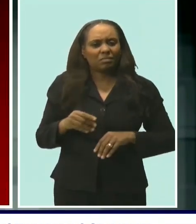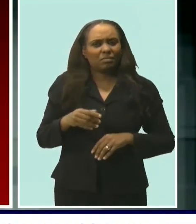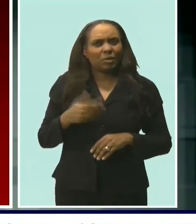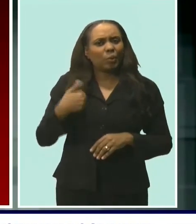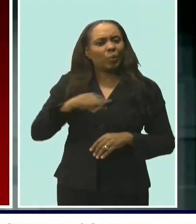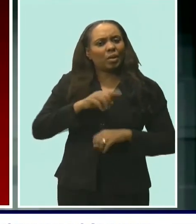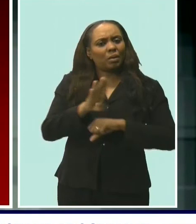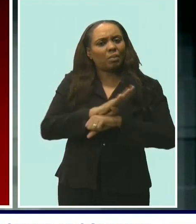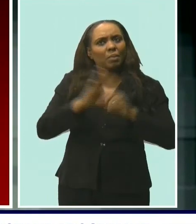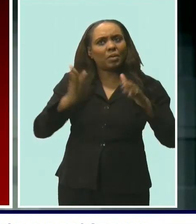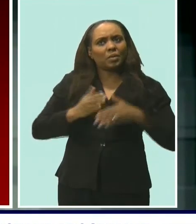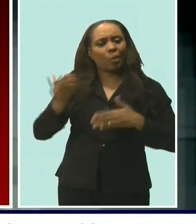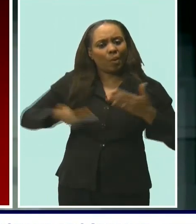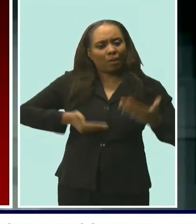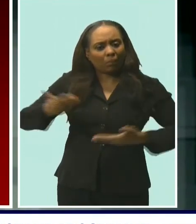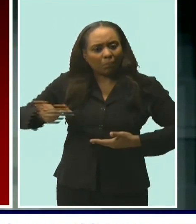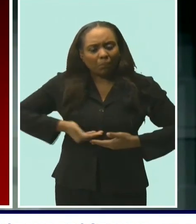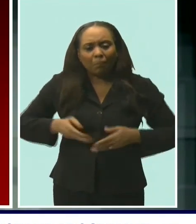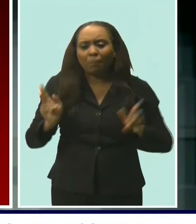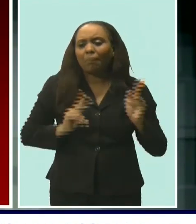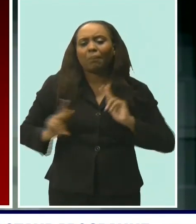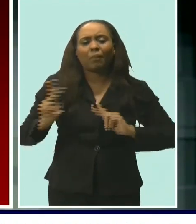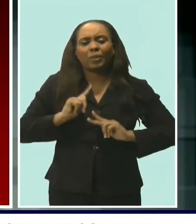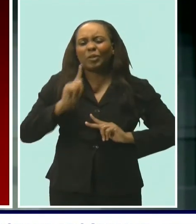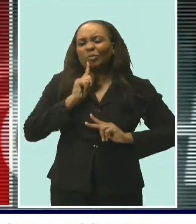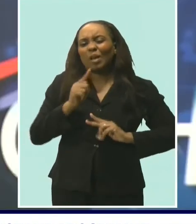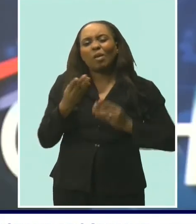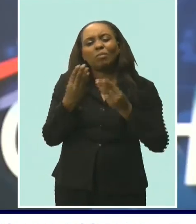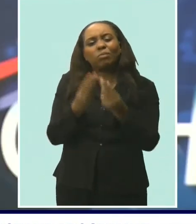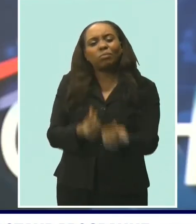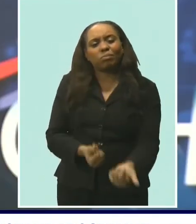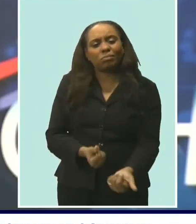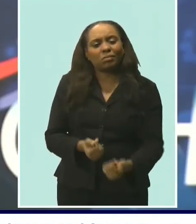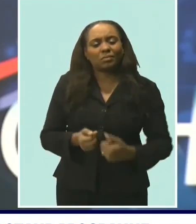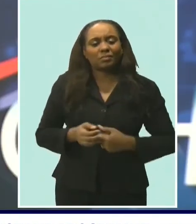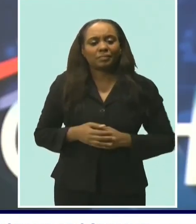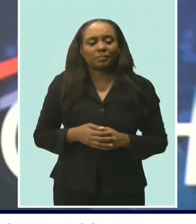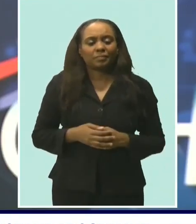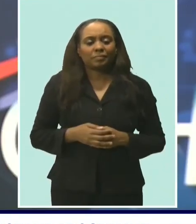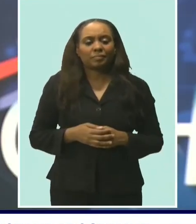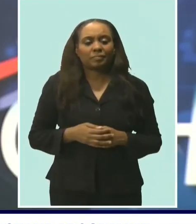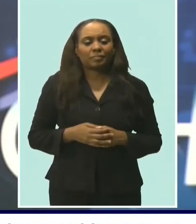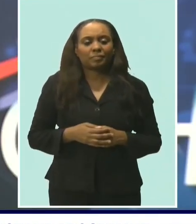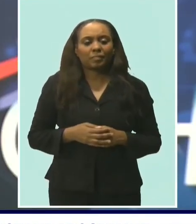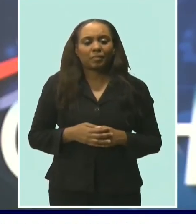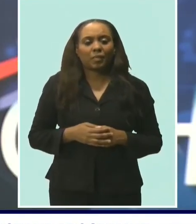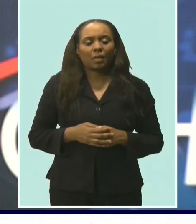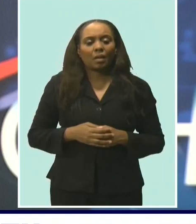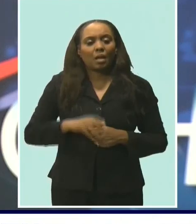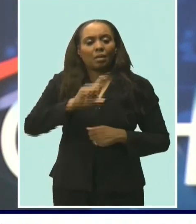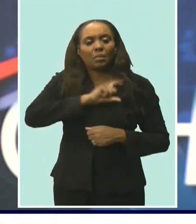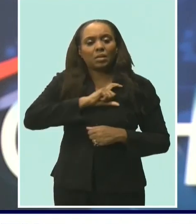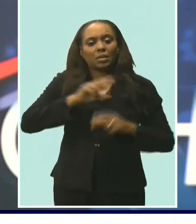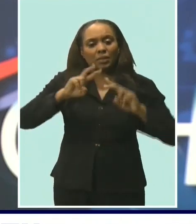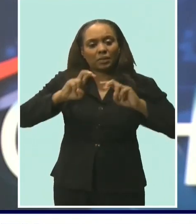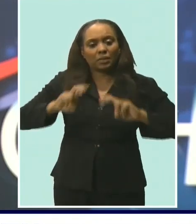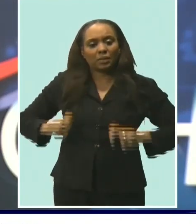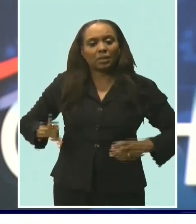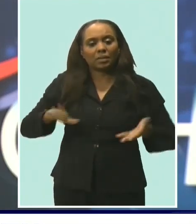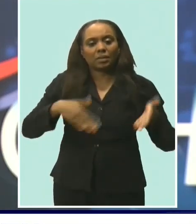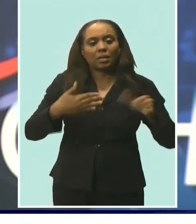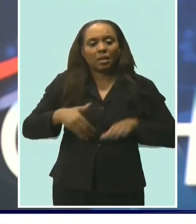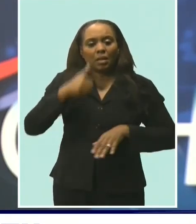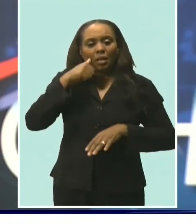welcoming people, so I can see it flowing in quite easily. Police are investigating the unnatural death of a mature woman